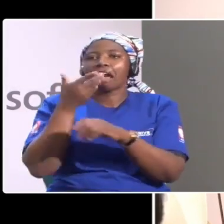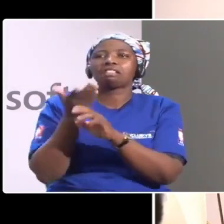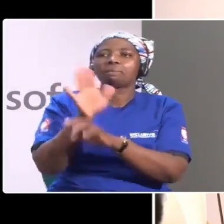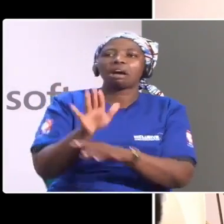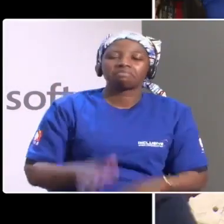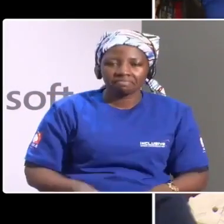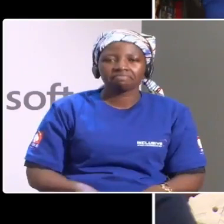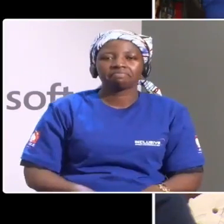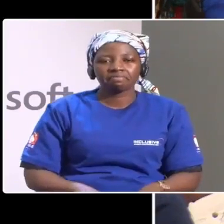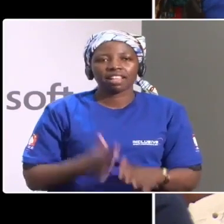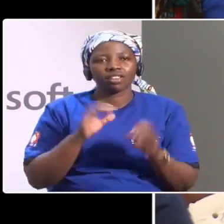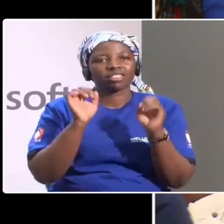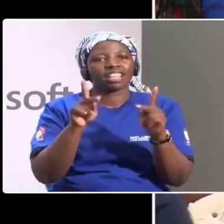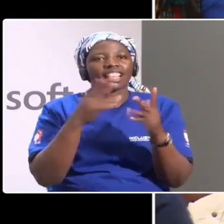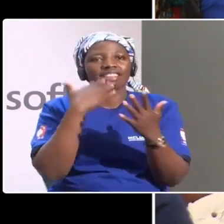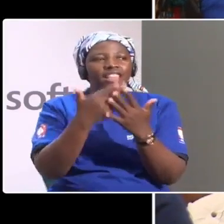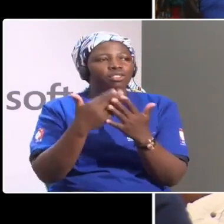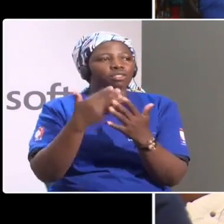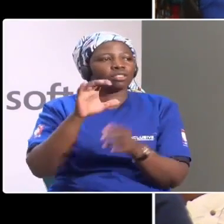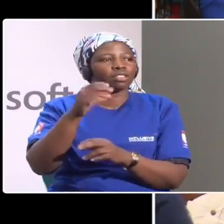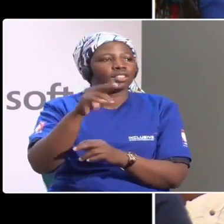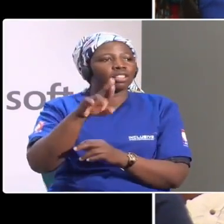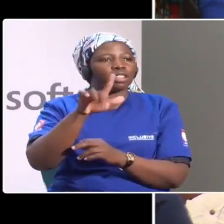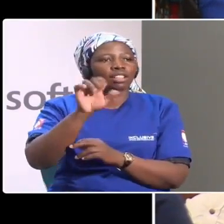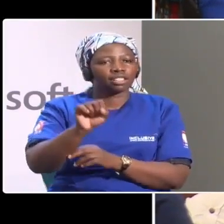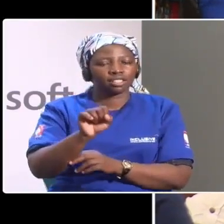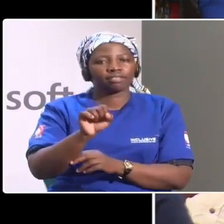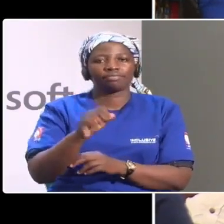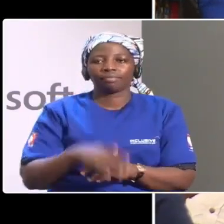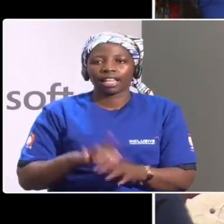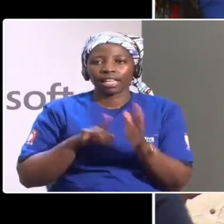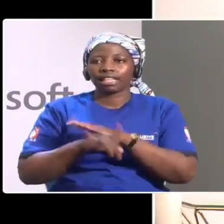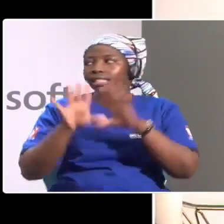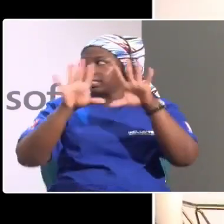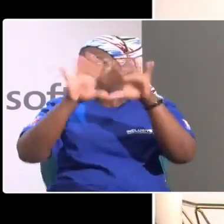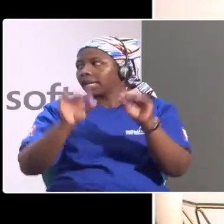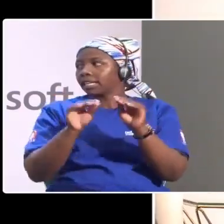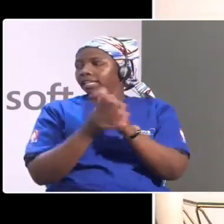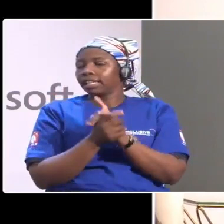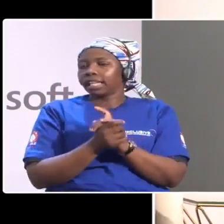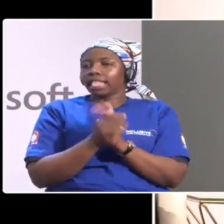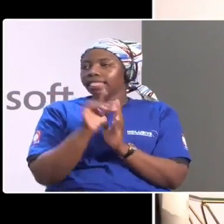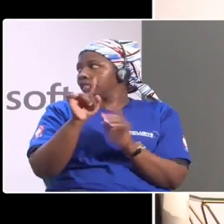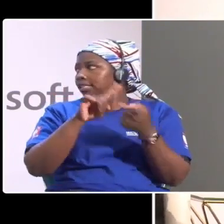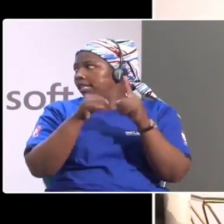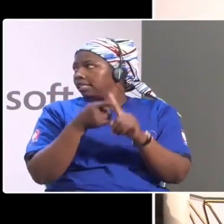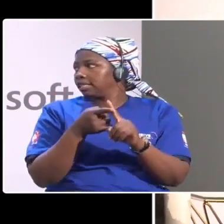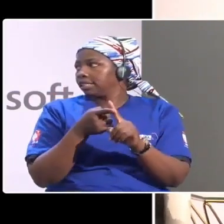him. All right. Thank you, Sir Charles. In summary, This standard